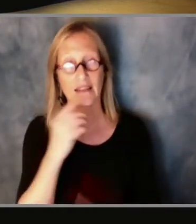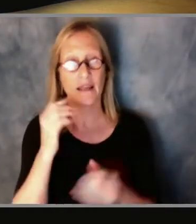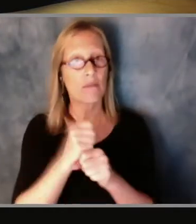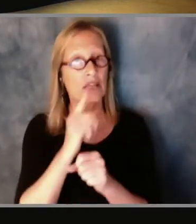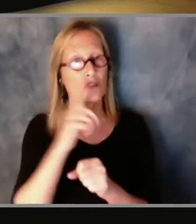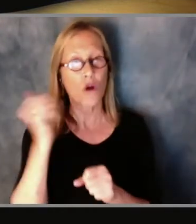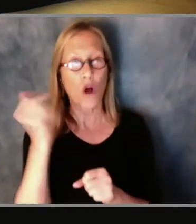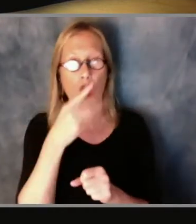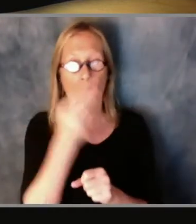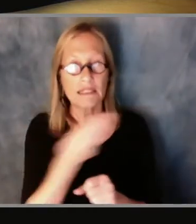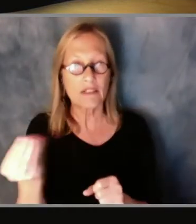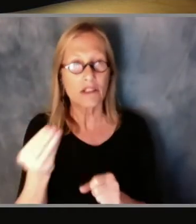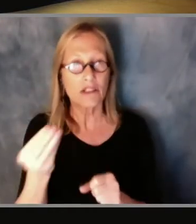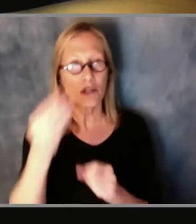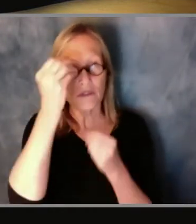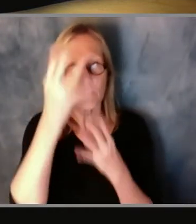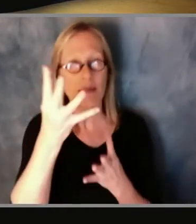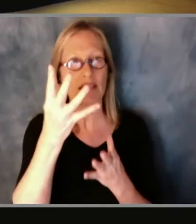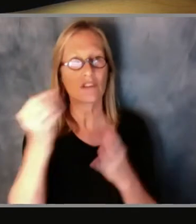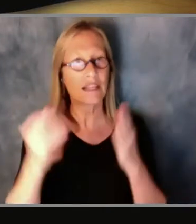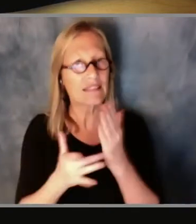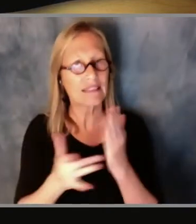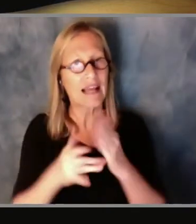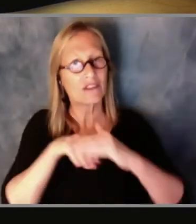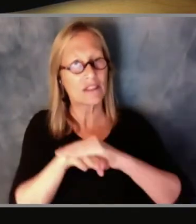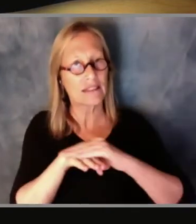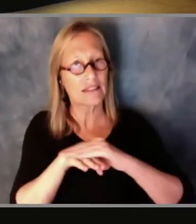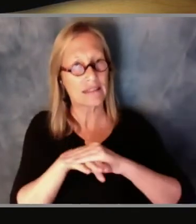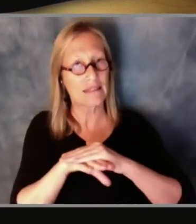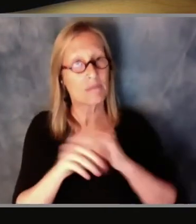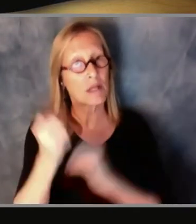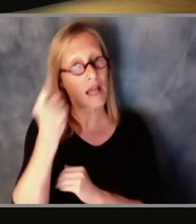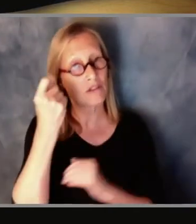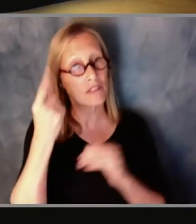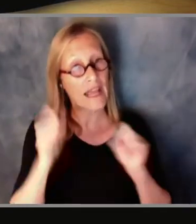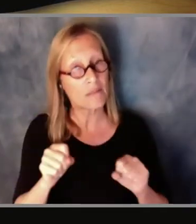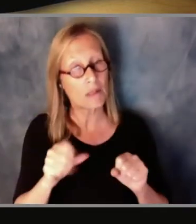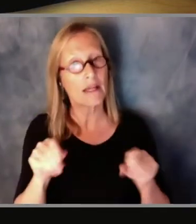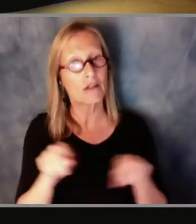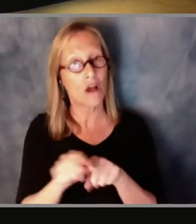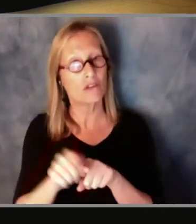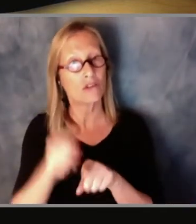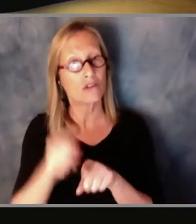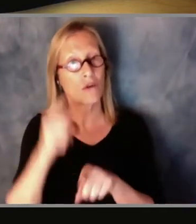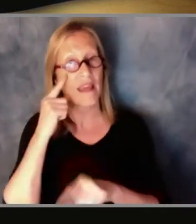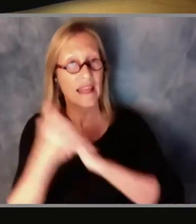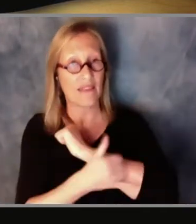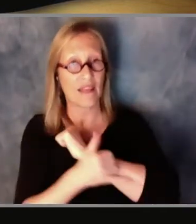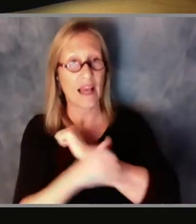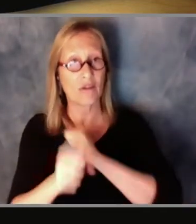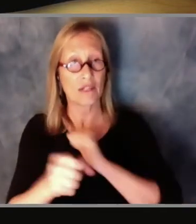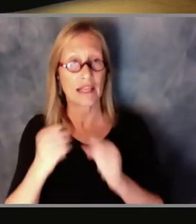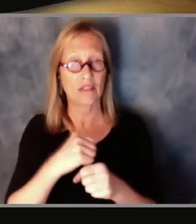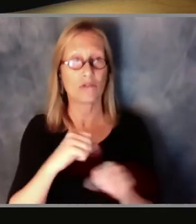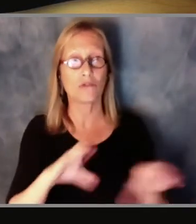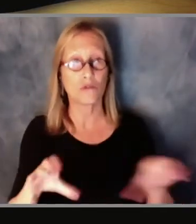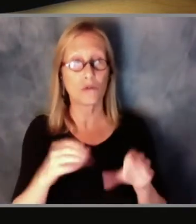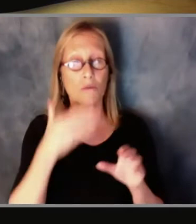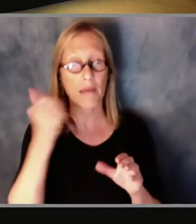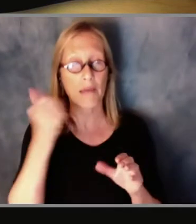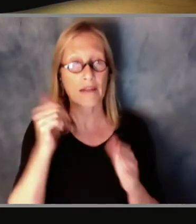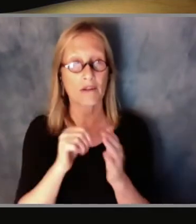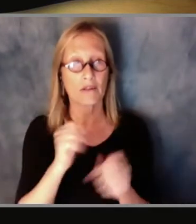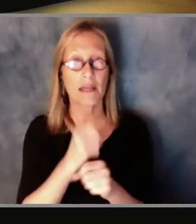and our technology is accessible, it's understandable. And I think the county could also do better with making sure their materials that they send out are